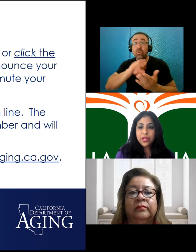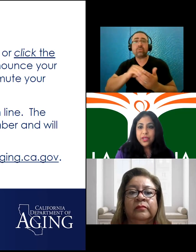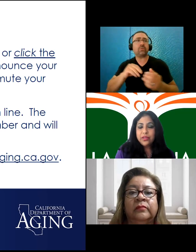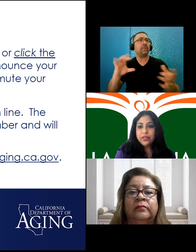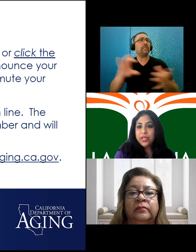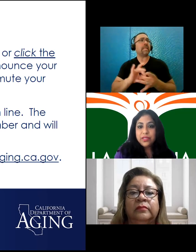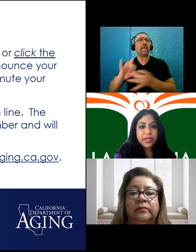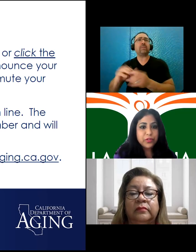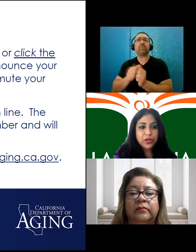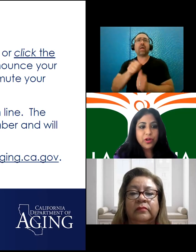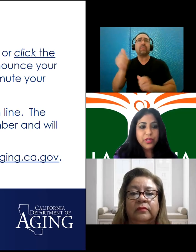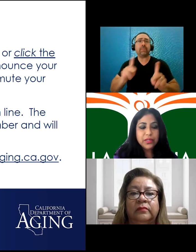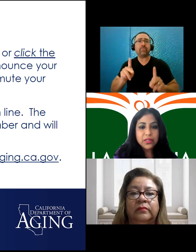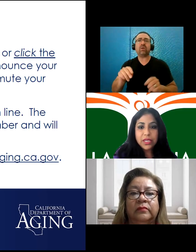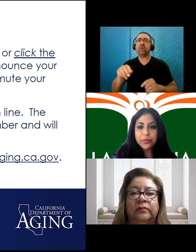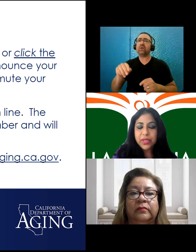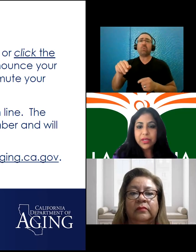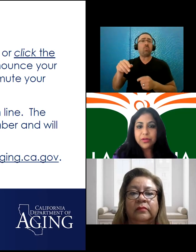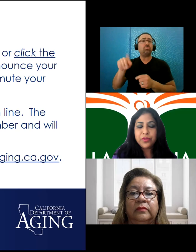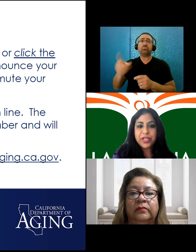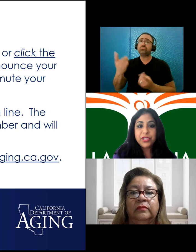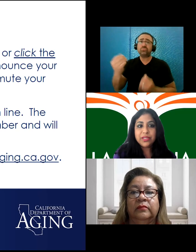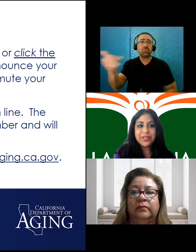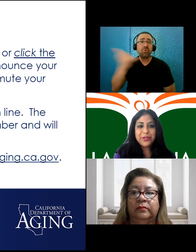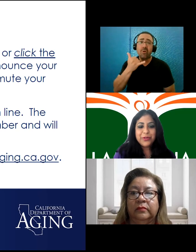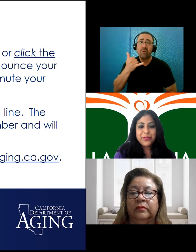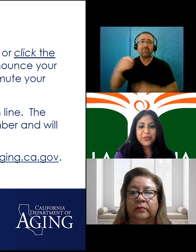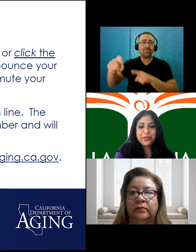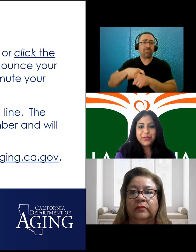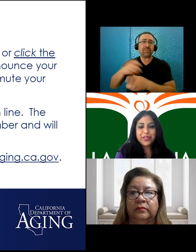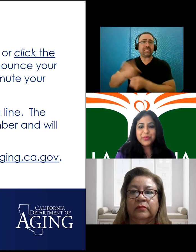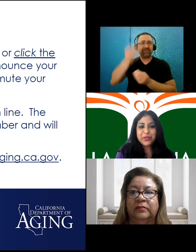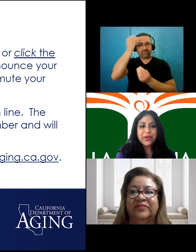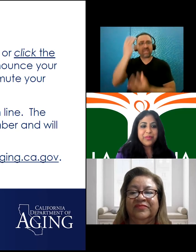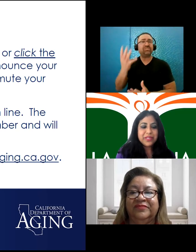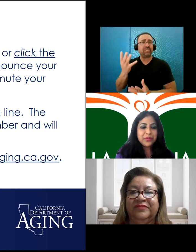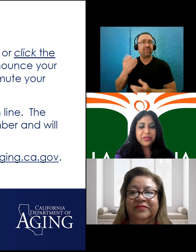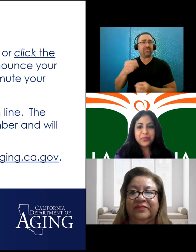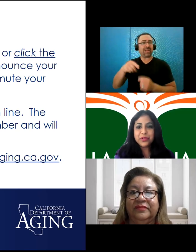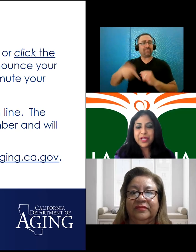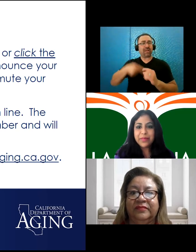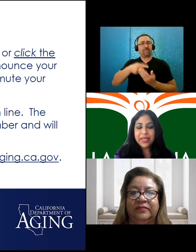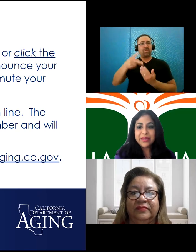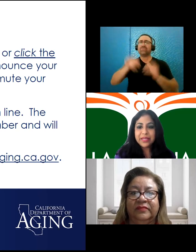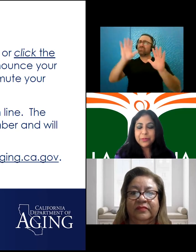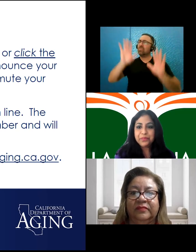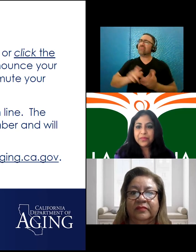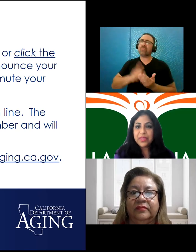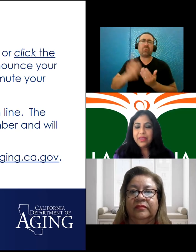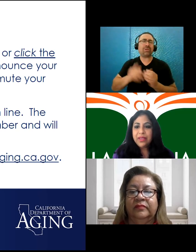others, they just have to call and get information for this program. It's a wonderful program,